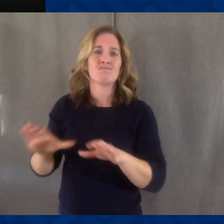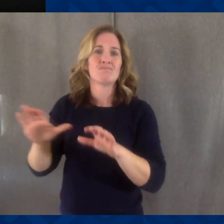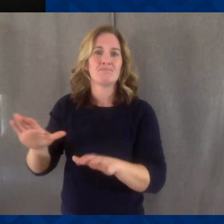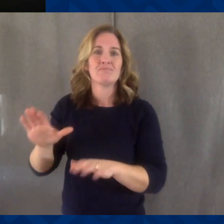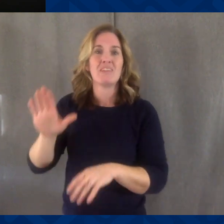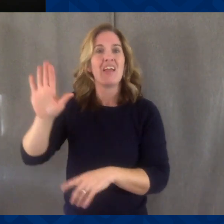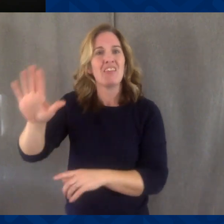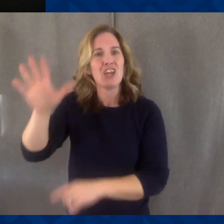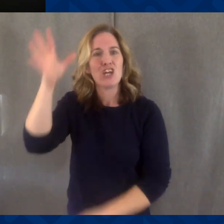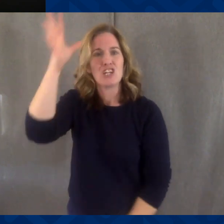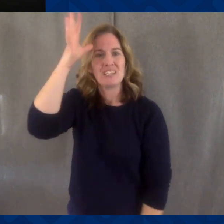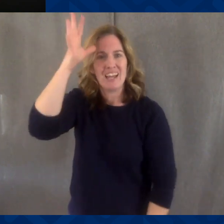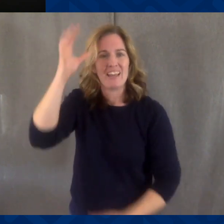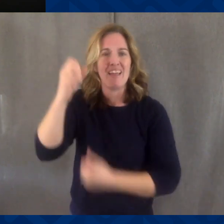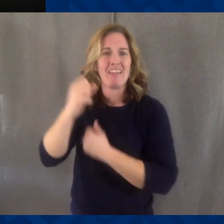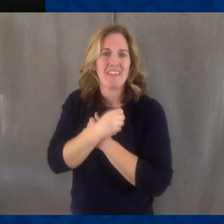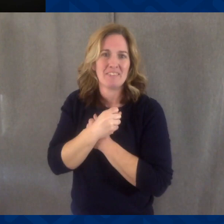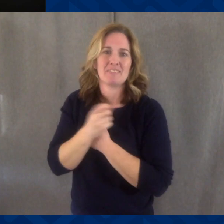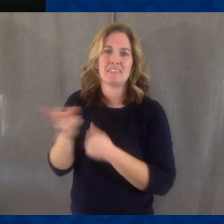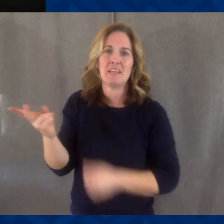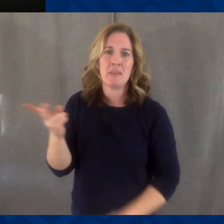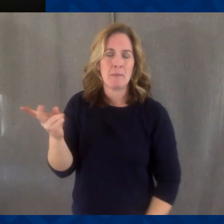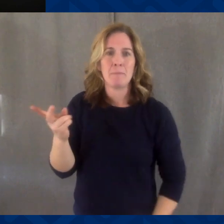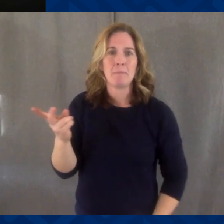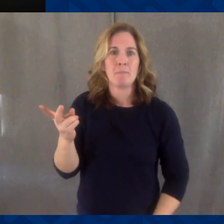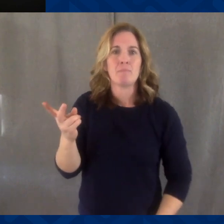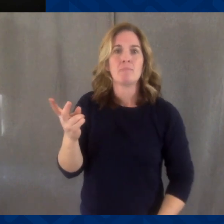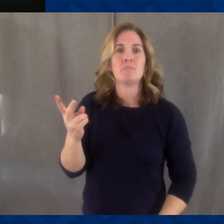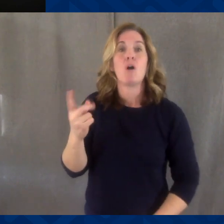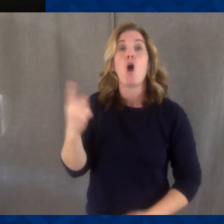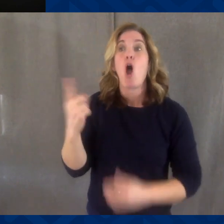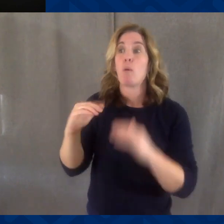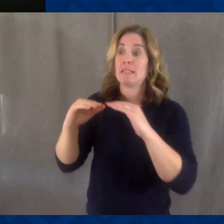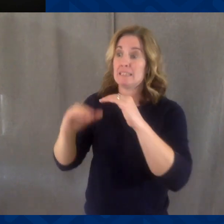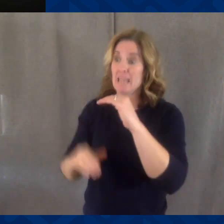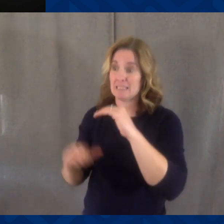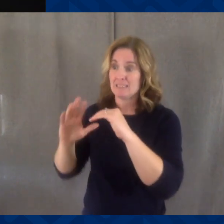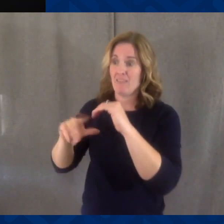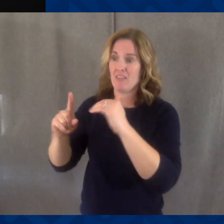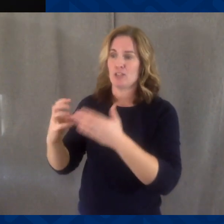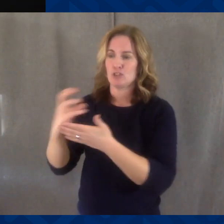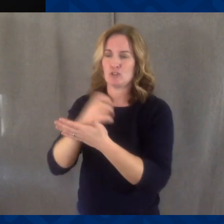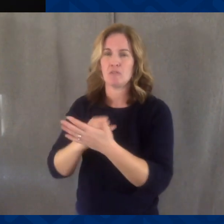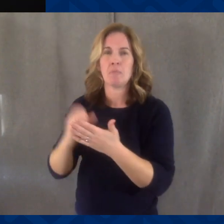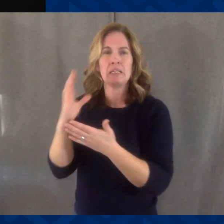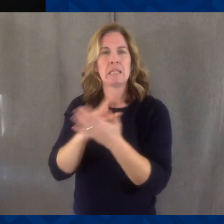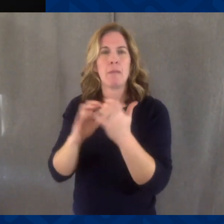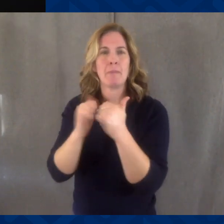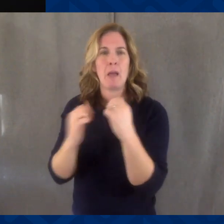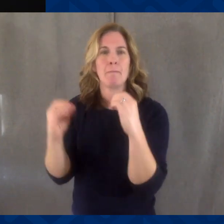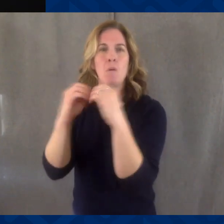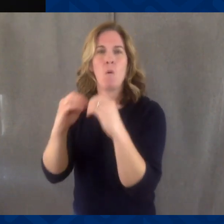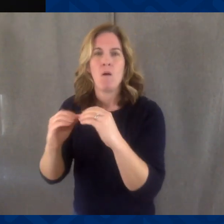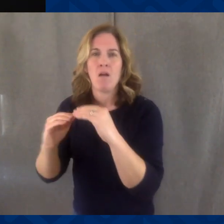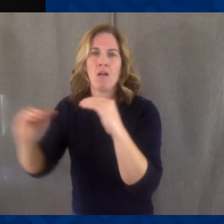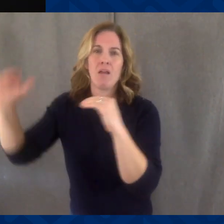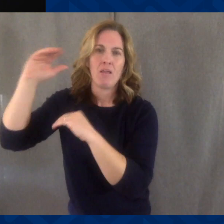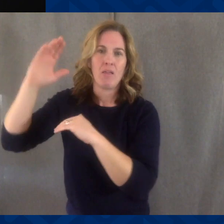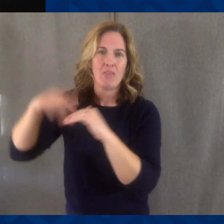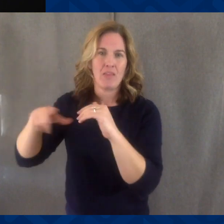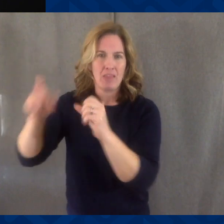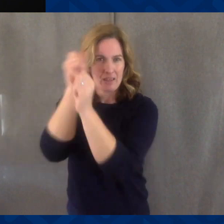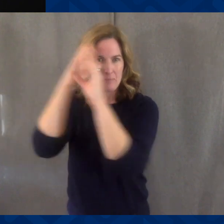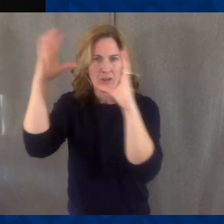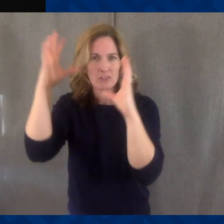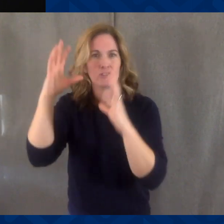them. Always less than they deserve, but somehow more than they could ever imagine. You see, this is the point of the